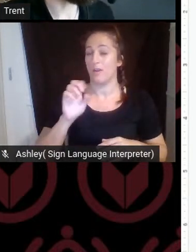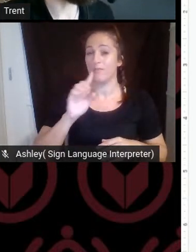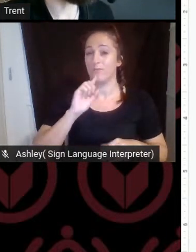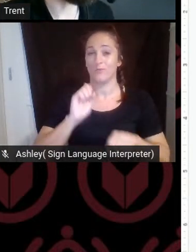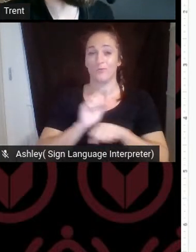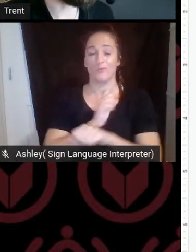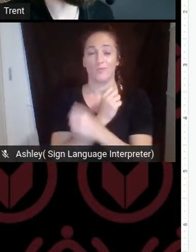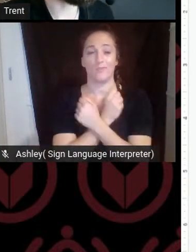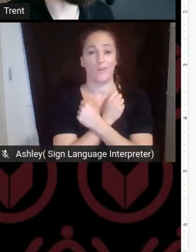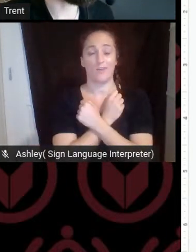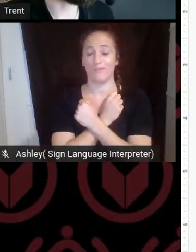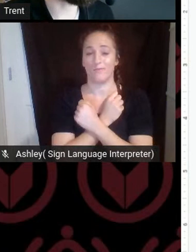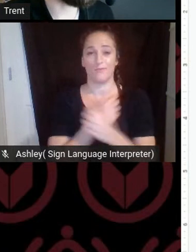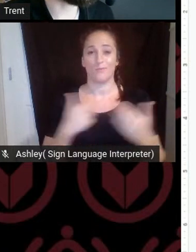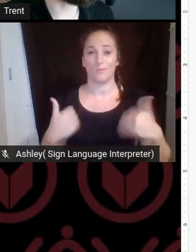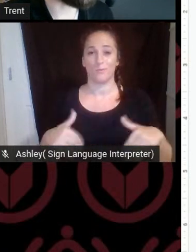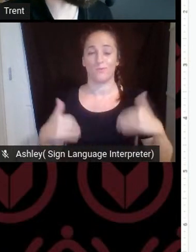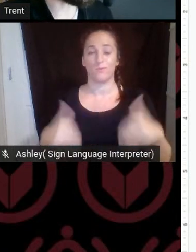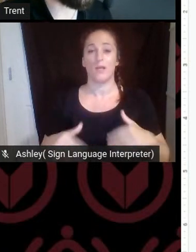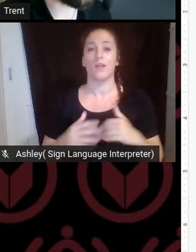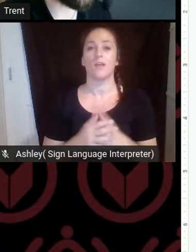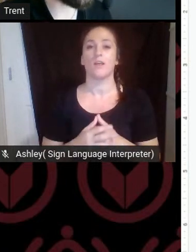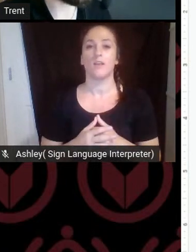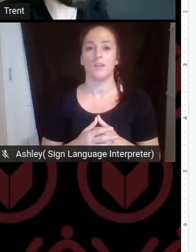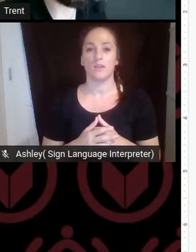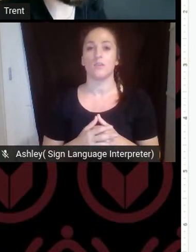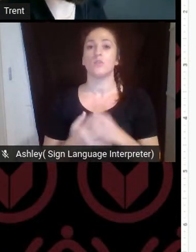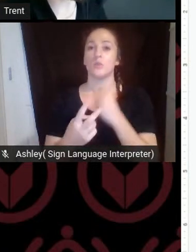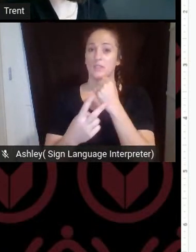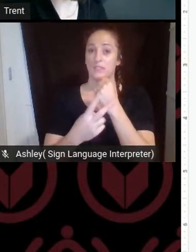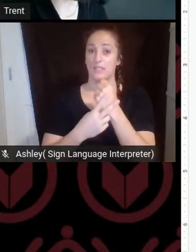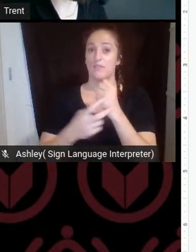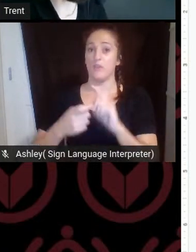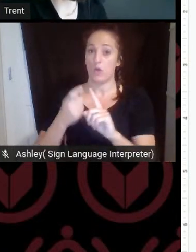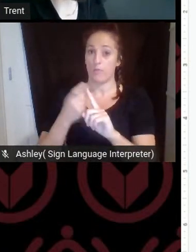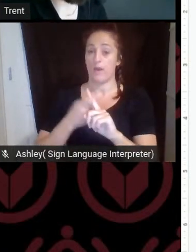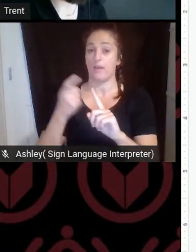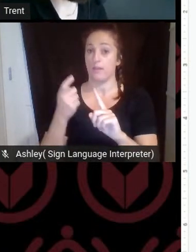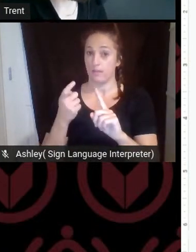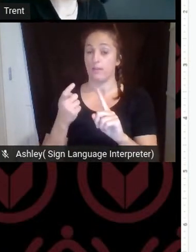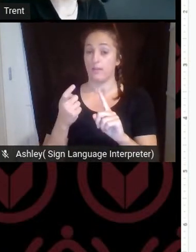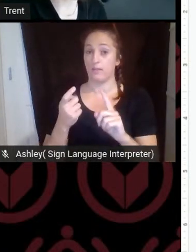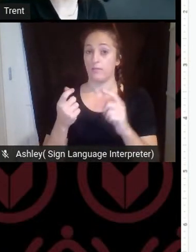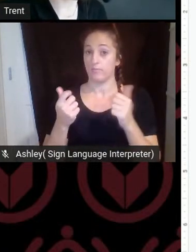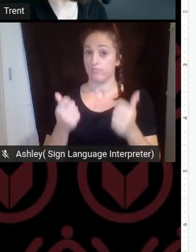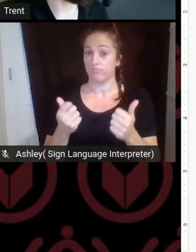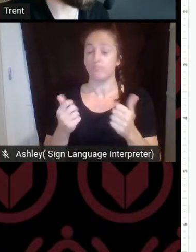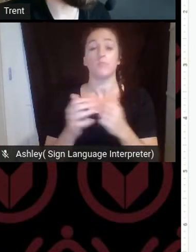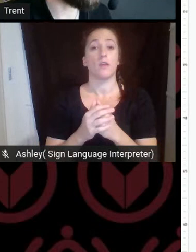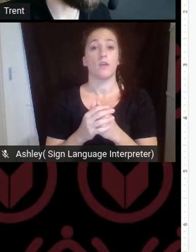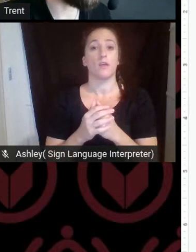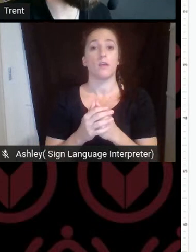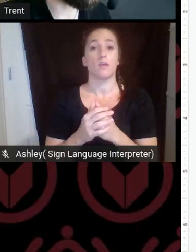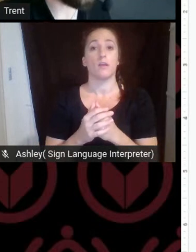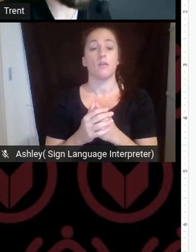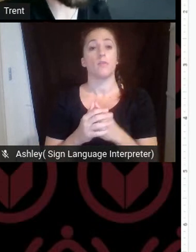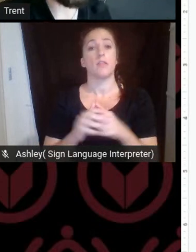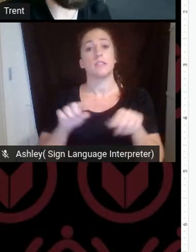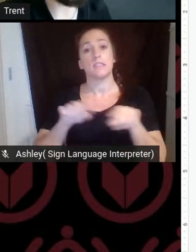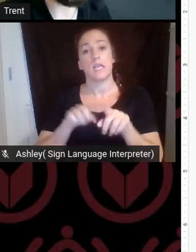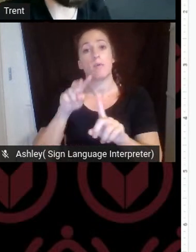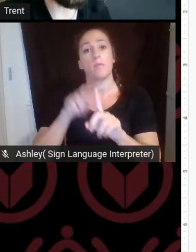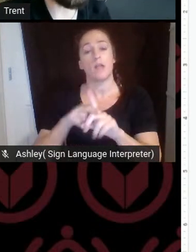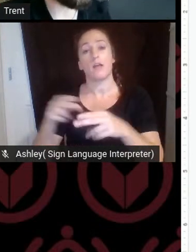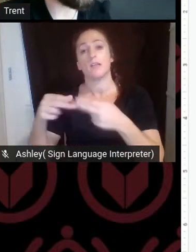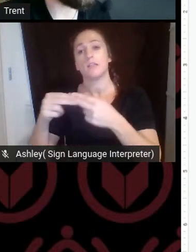So in addition to it saving automatically, and again, this is the same for slides and sheets and forms